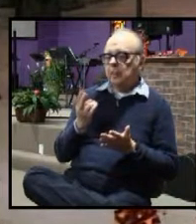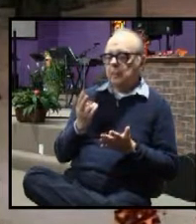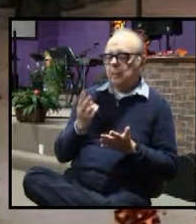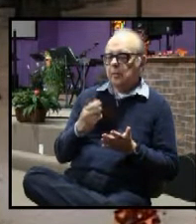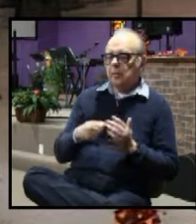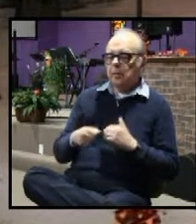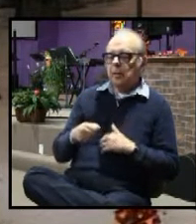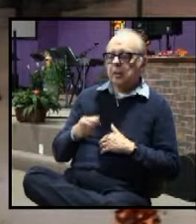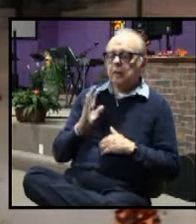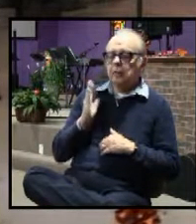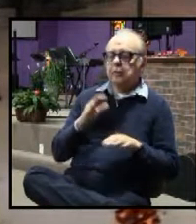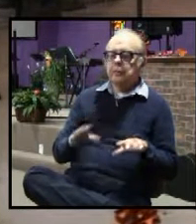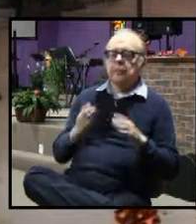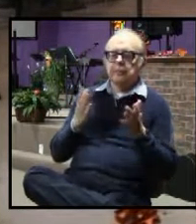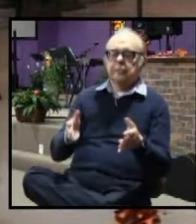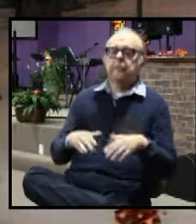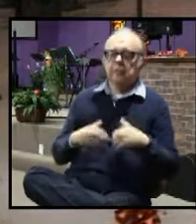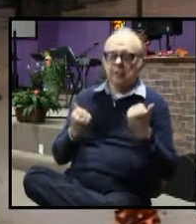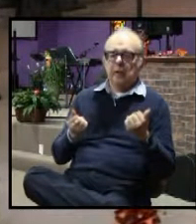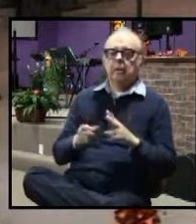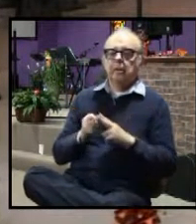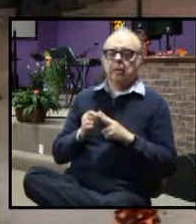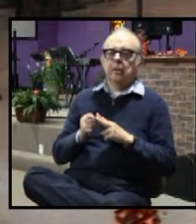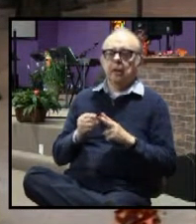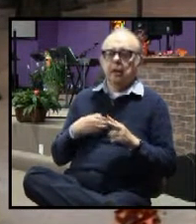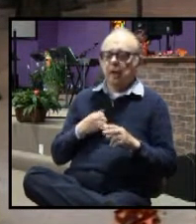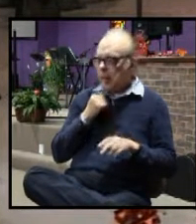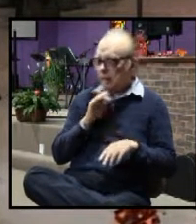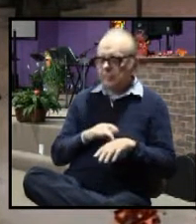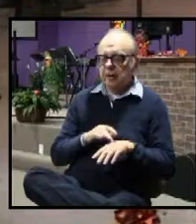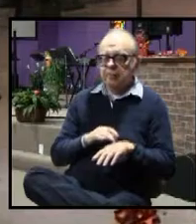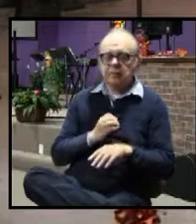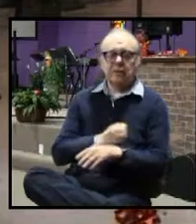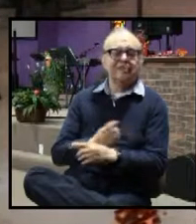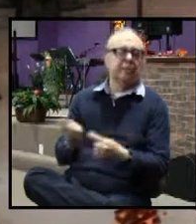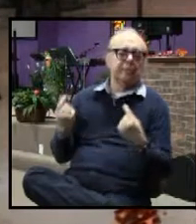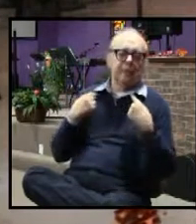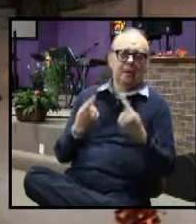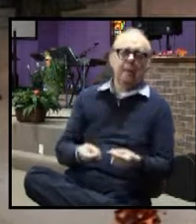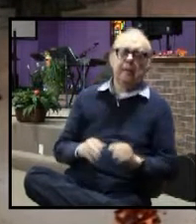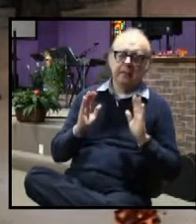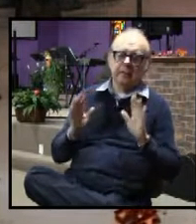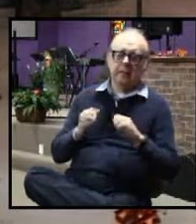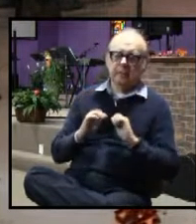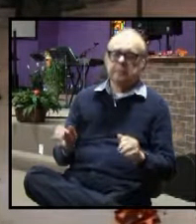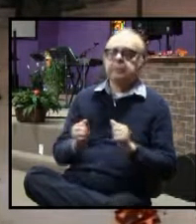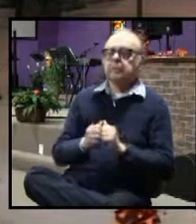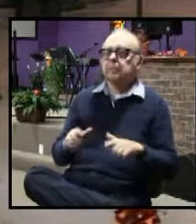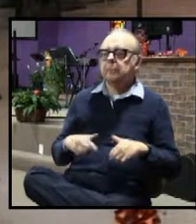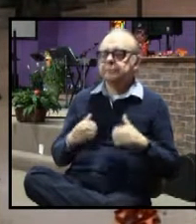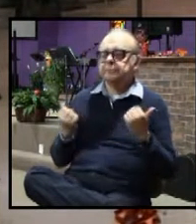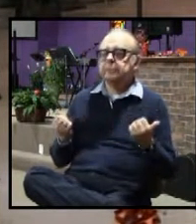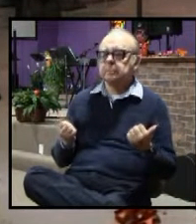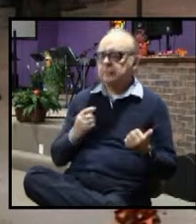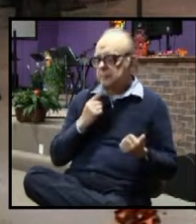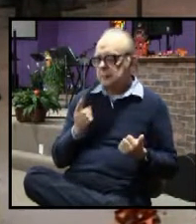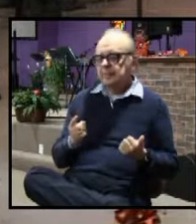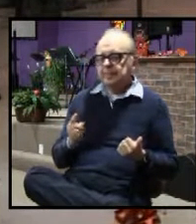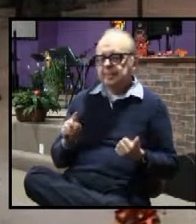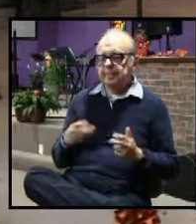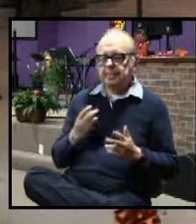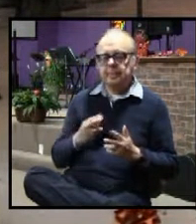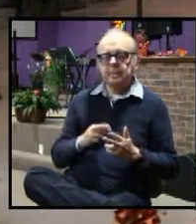what he's going to do with the rest of my life. So that's what I chose, and I haven't touched drugs since. It's been a wonderful blessing in my life. That